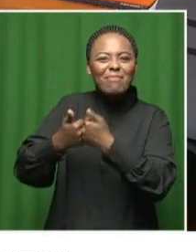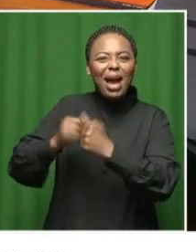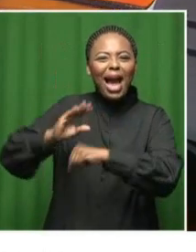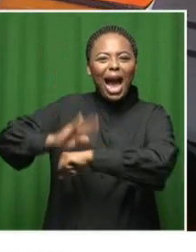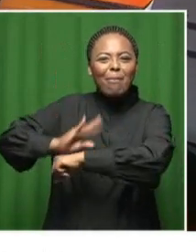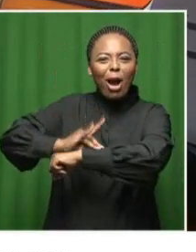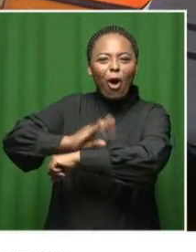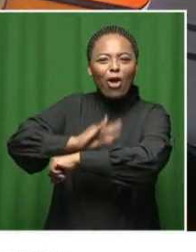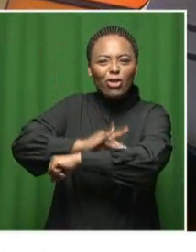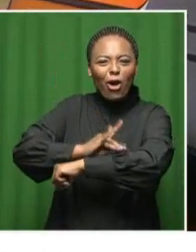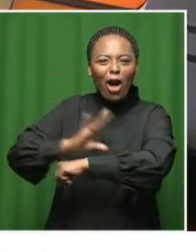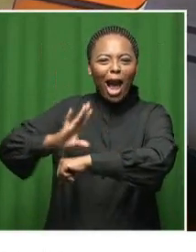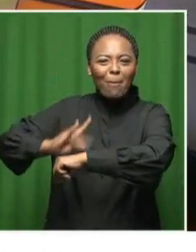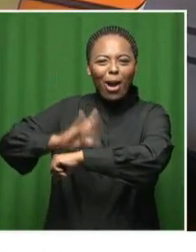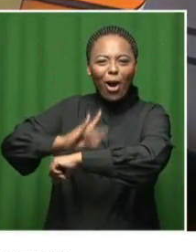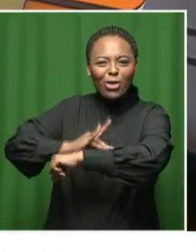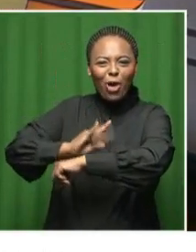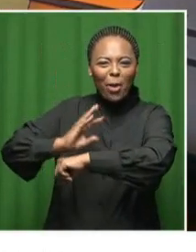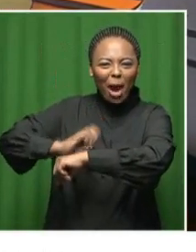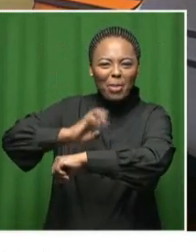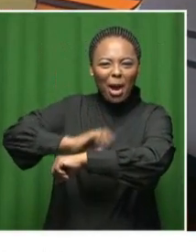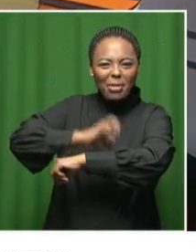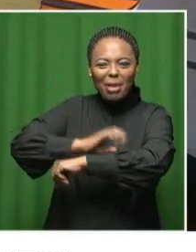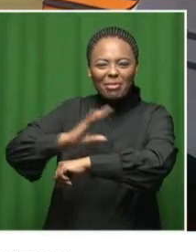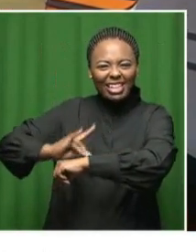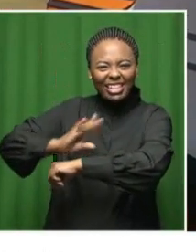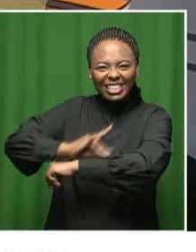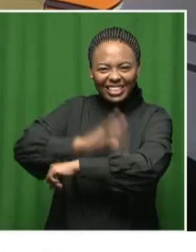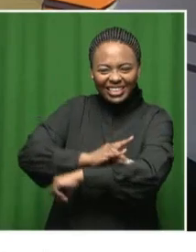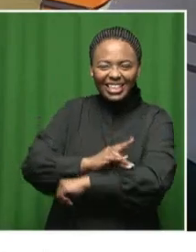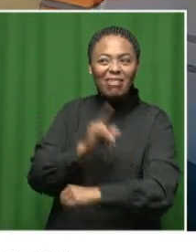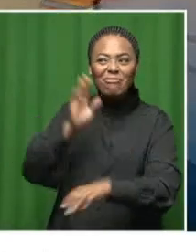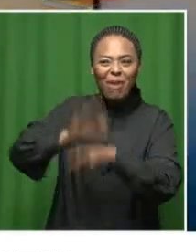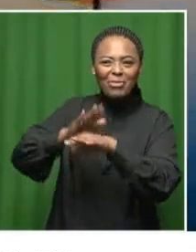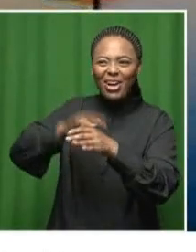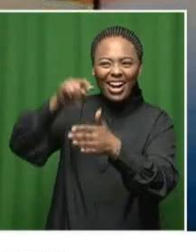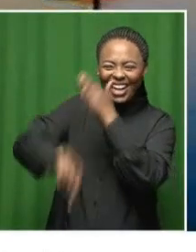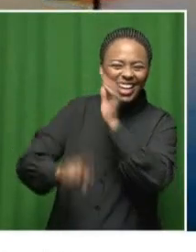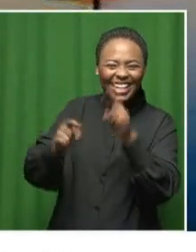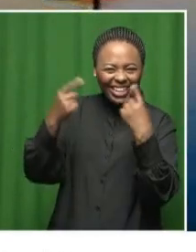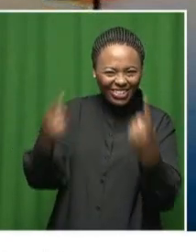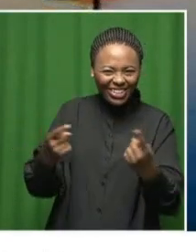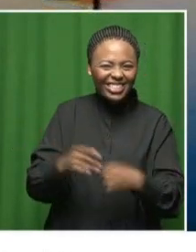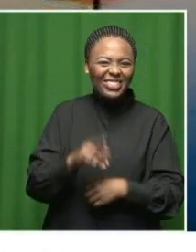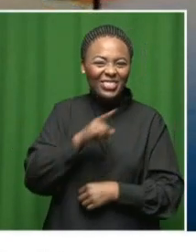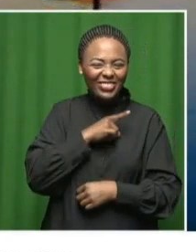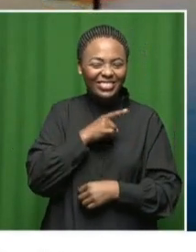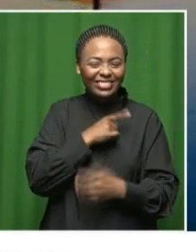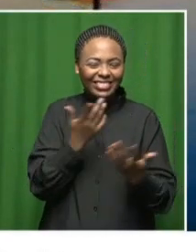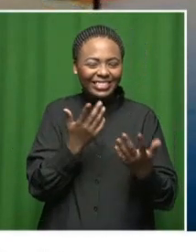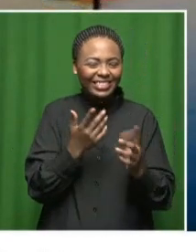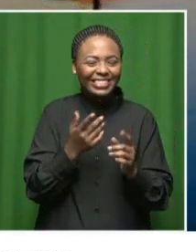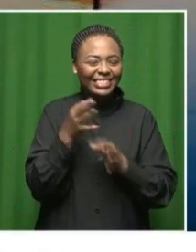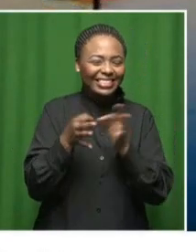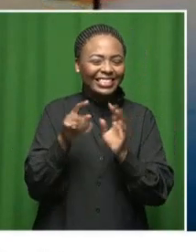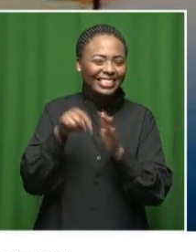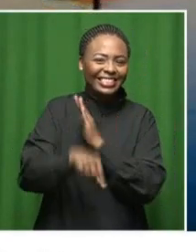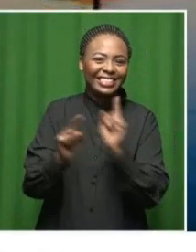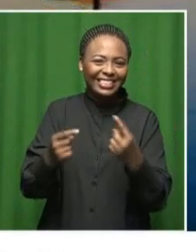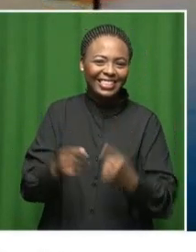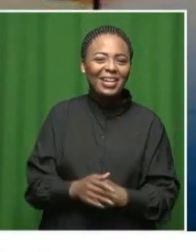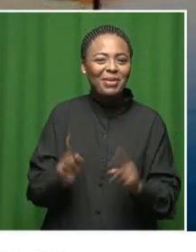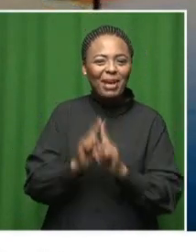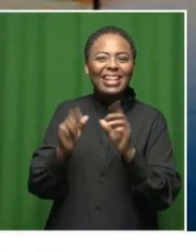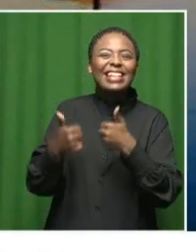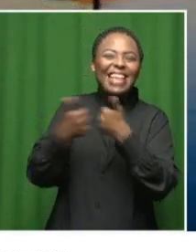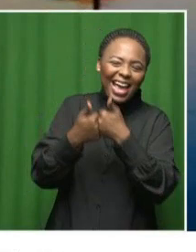I will not explain further why. I did not know this about. Okay. Yeah, so and you play as a rat in it as well, and you go.